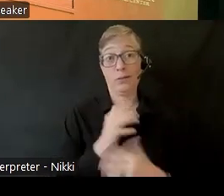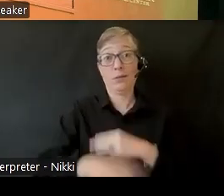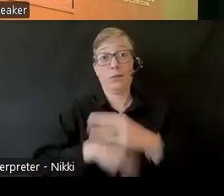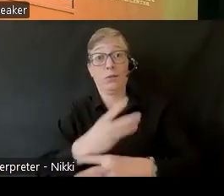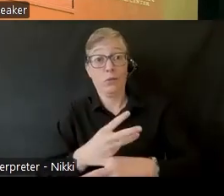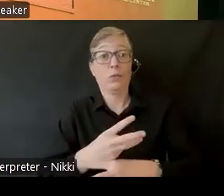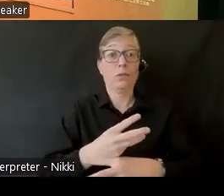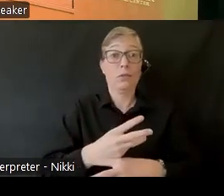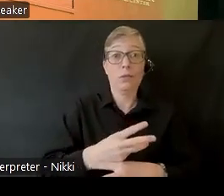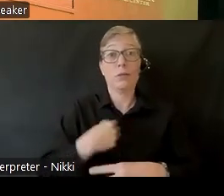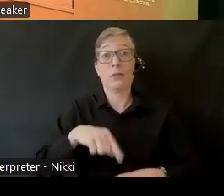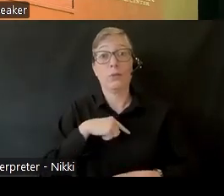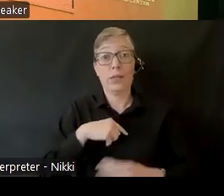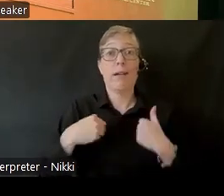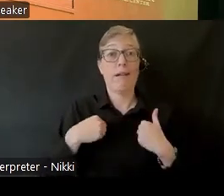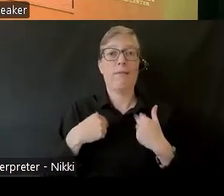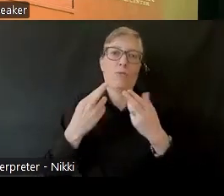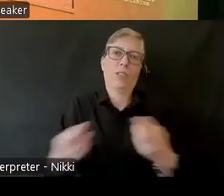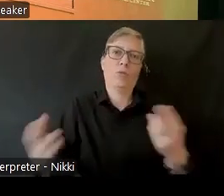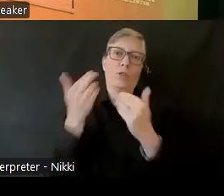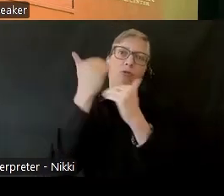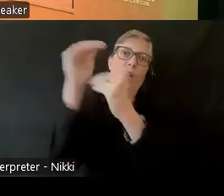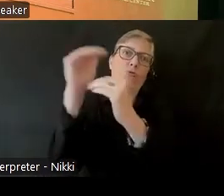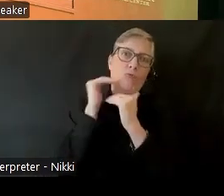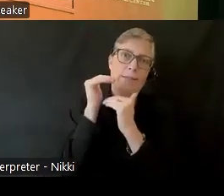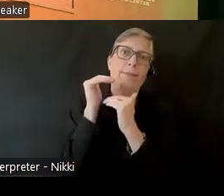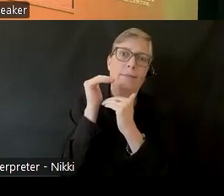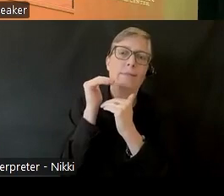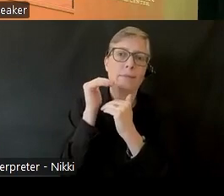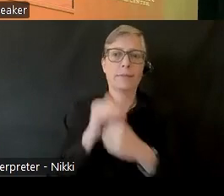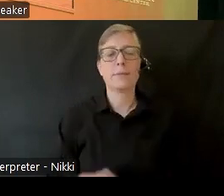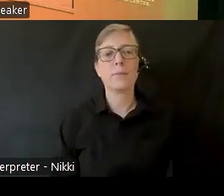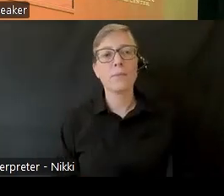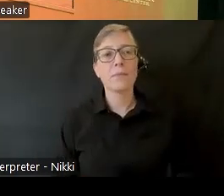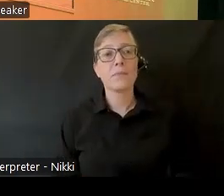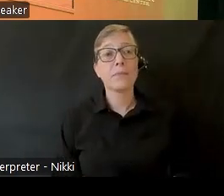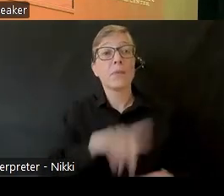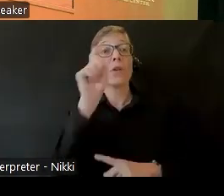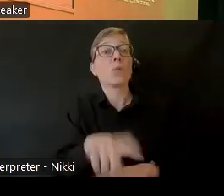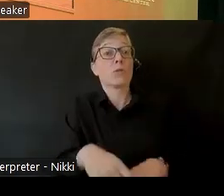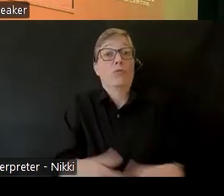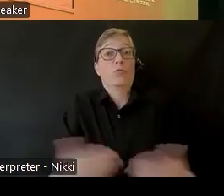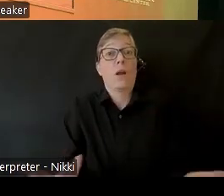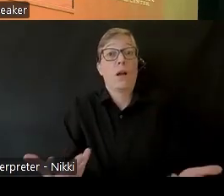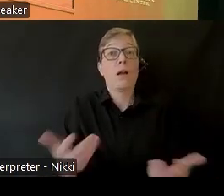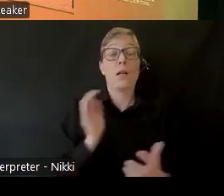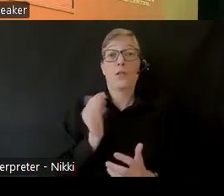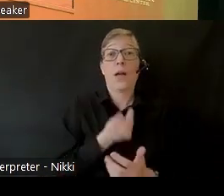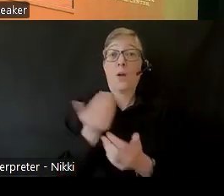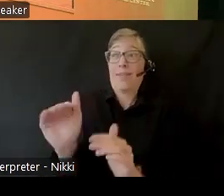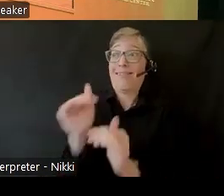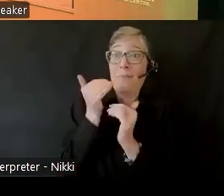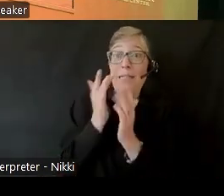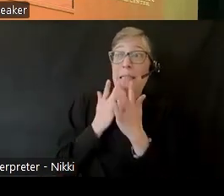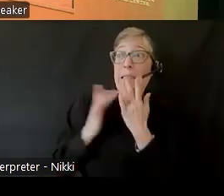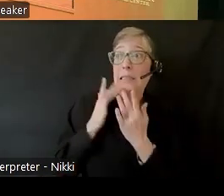to resource constraints, right? So then the question is, how do we allocate our scarce resources in such a way